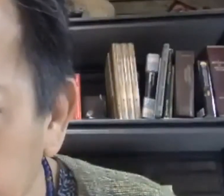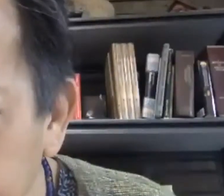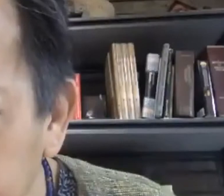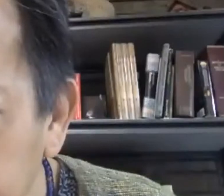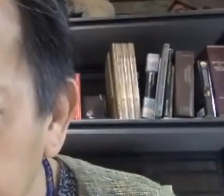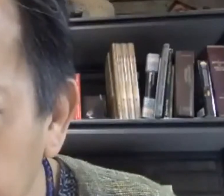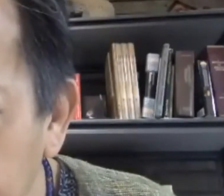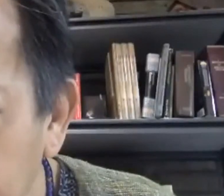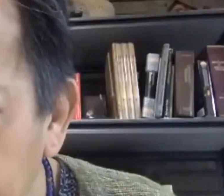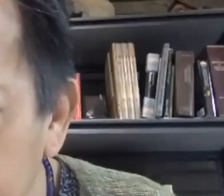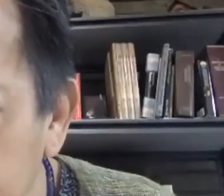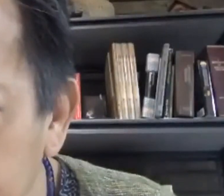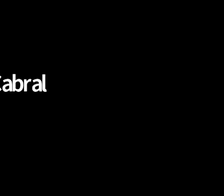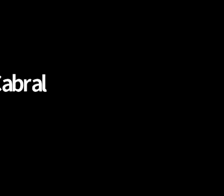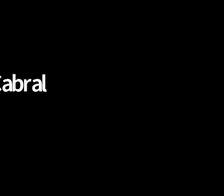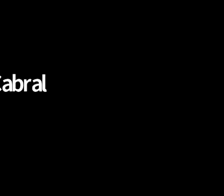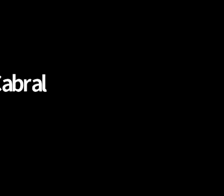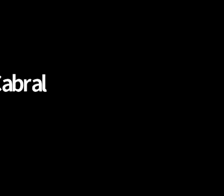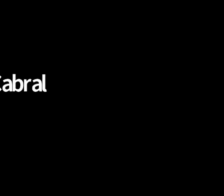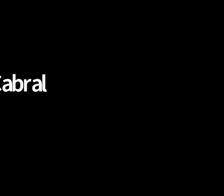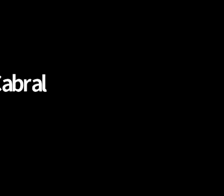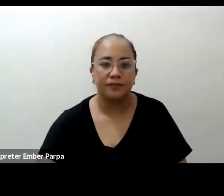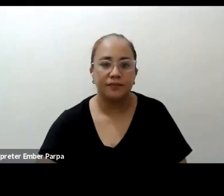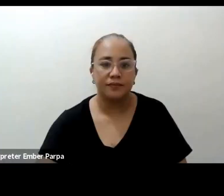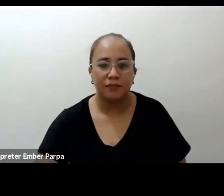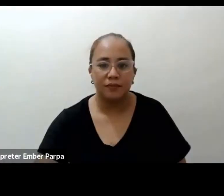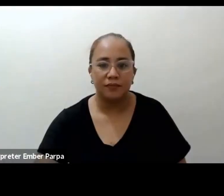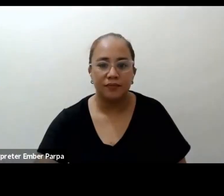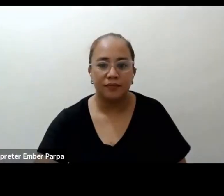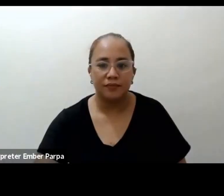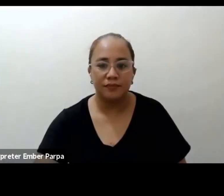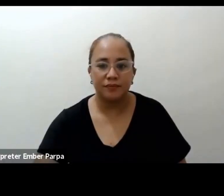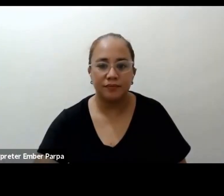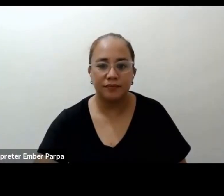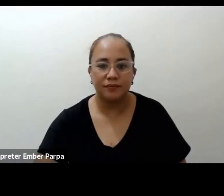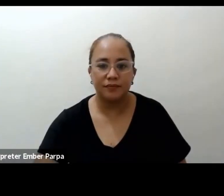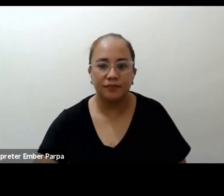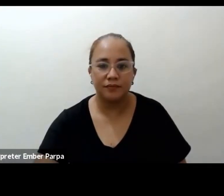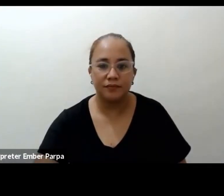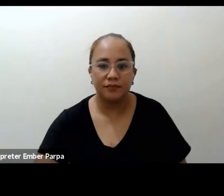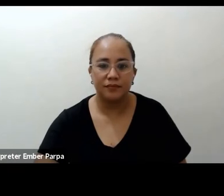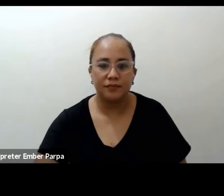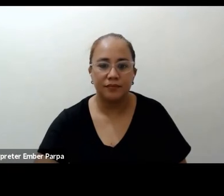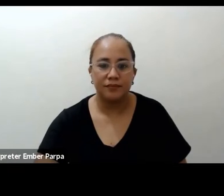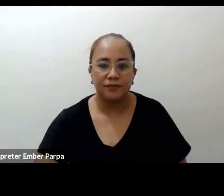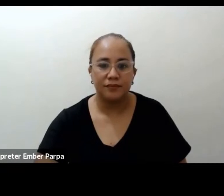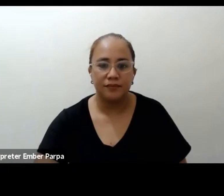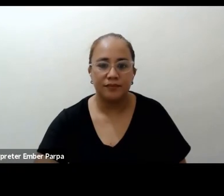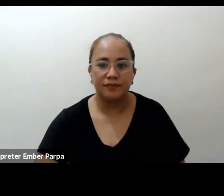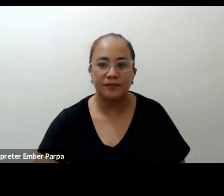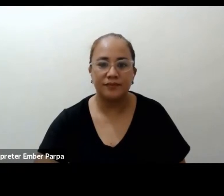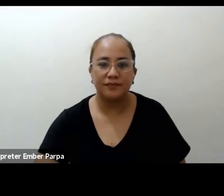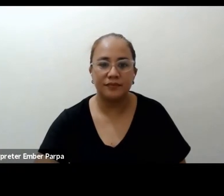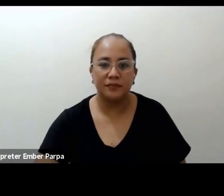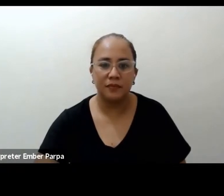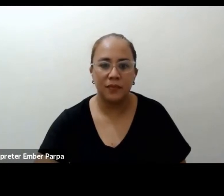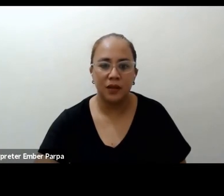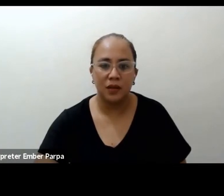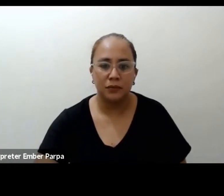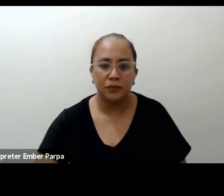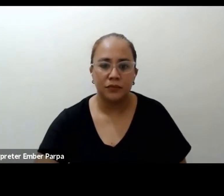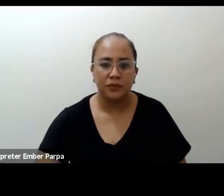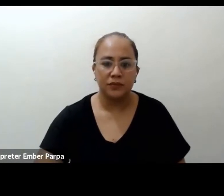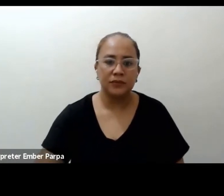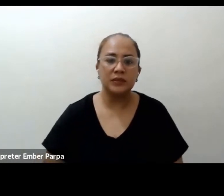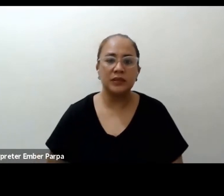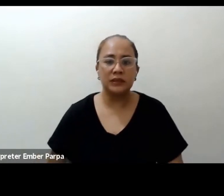Sorry. Okay. Pero nakuha ba ninyo more,